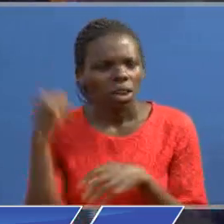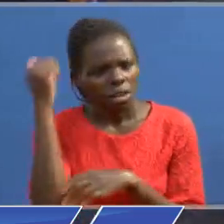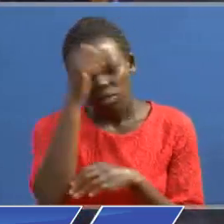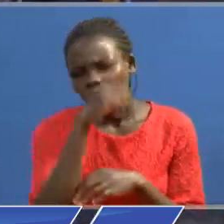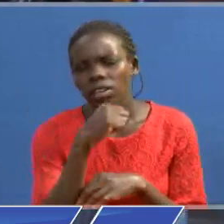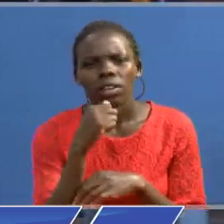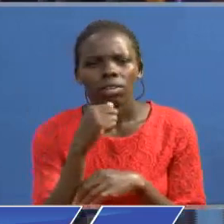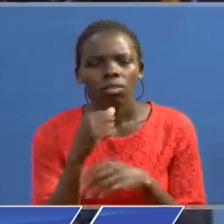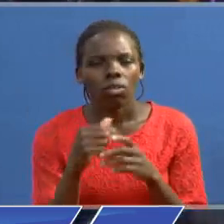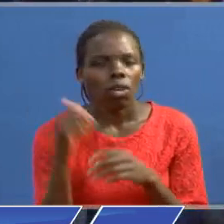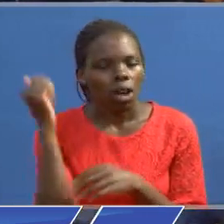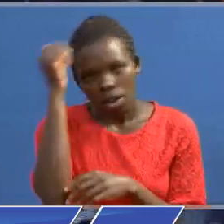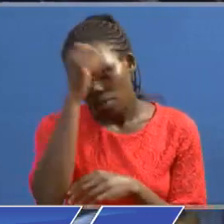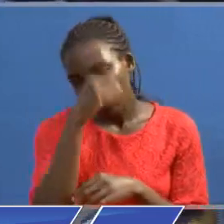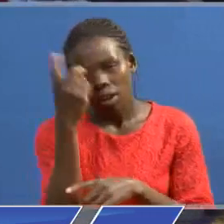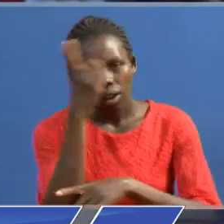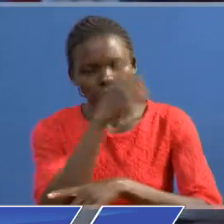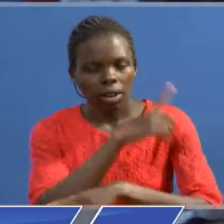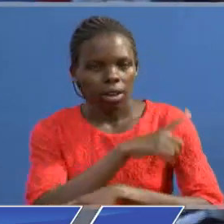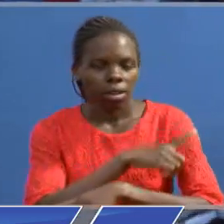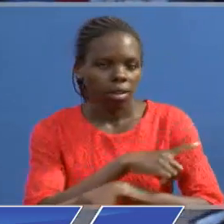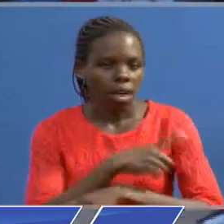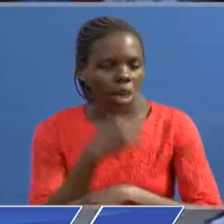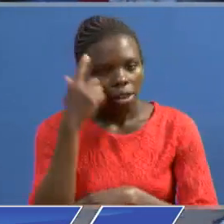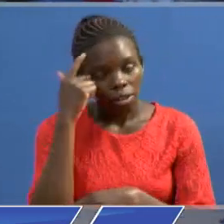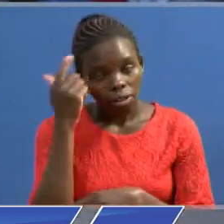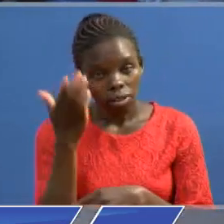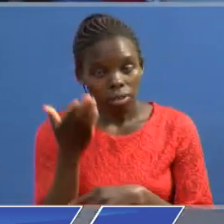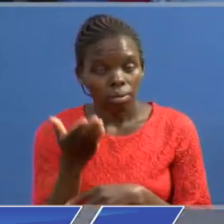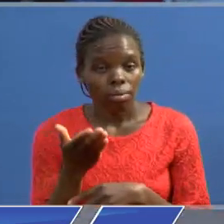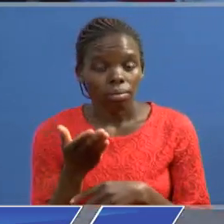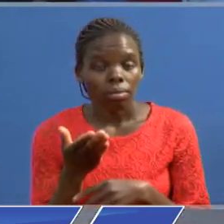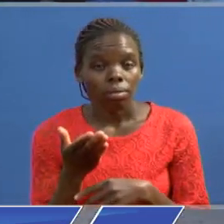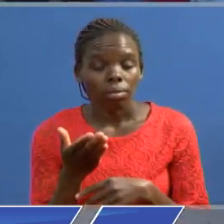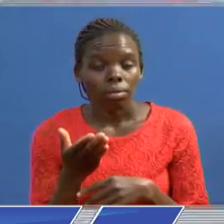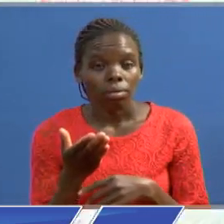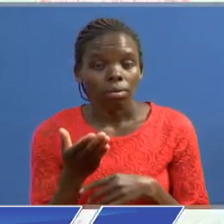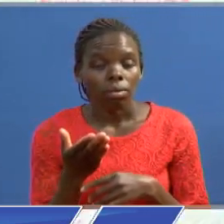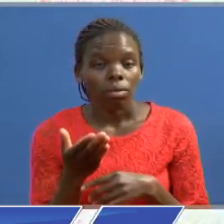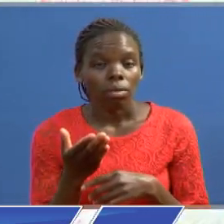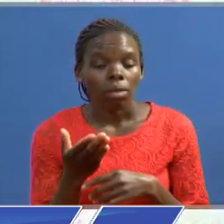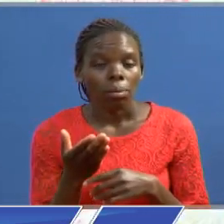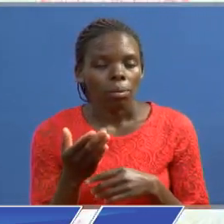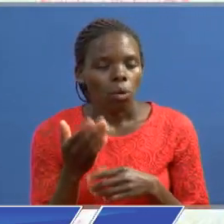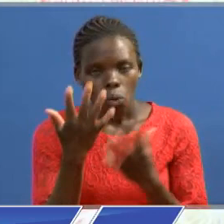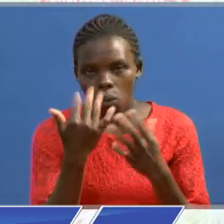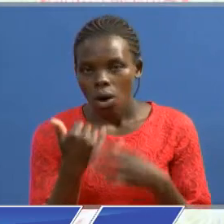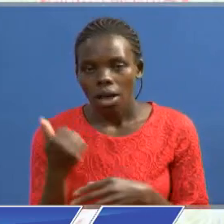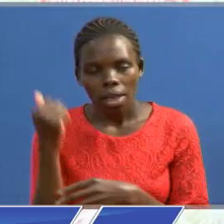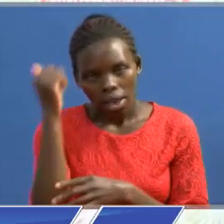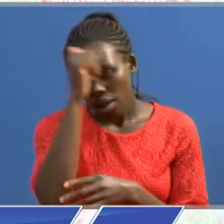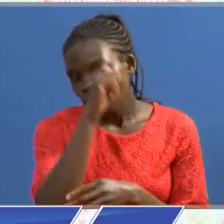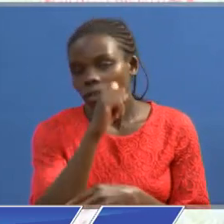the African Day. I don't think we are yet. I don't think we are yet because Africa is not.